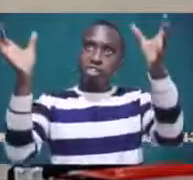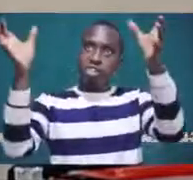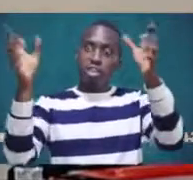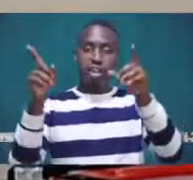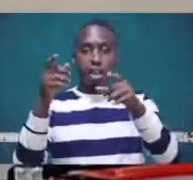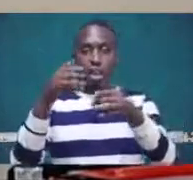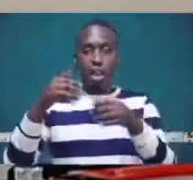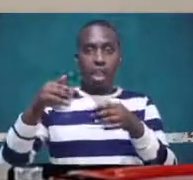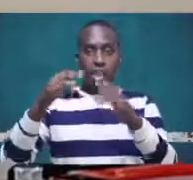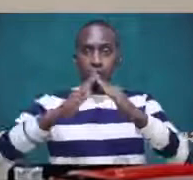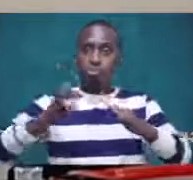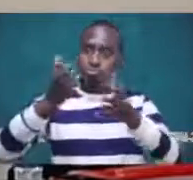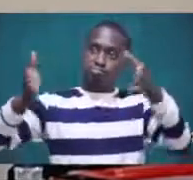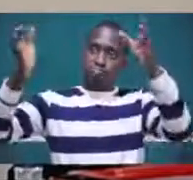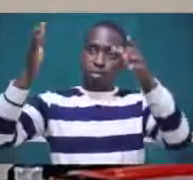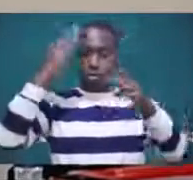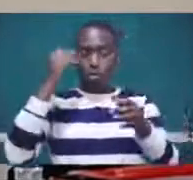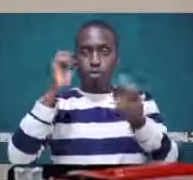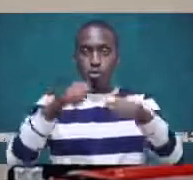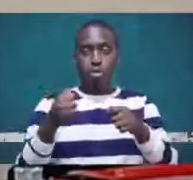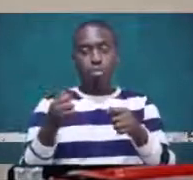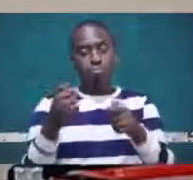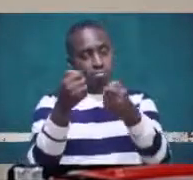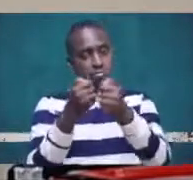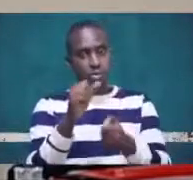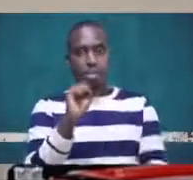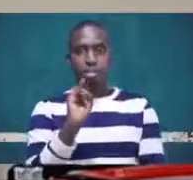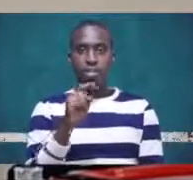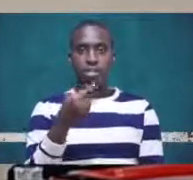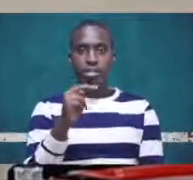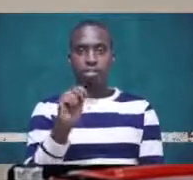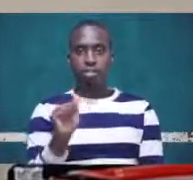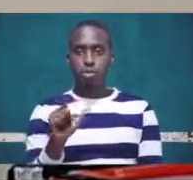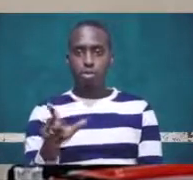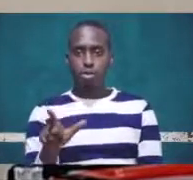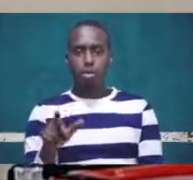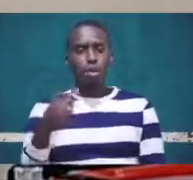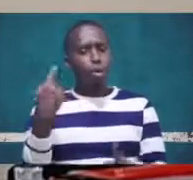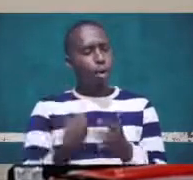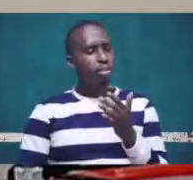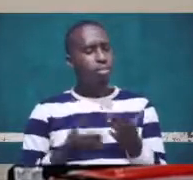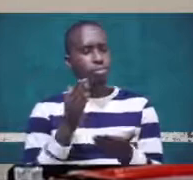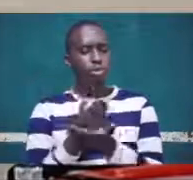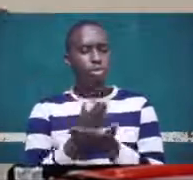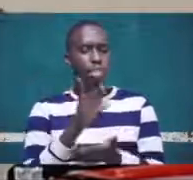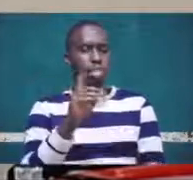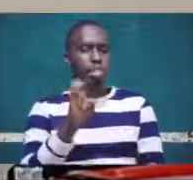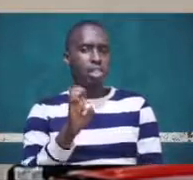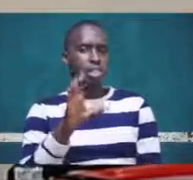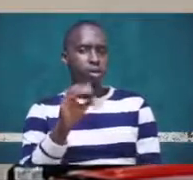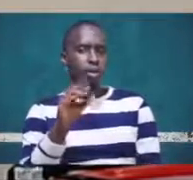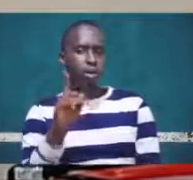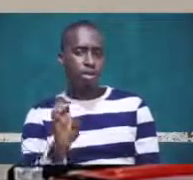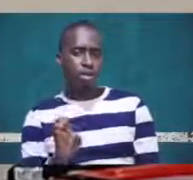comes. You have what we call a decoder. What does it decode? It